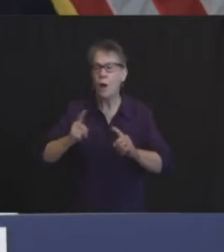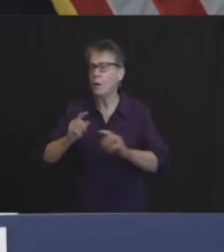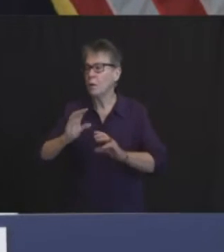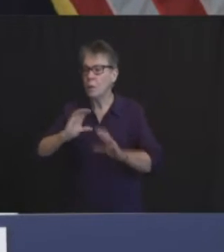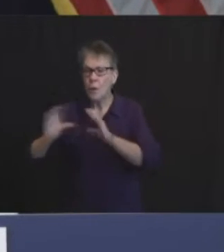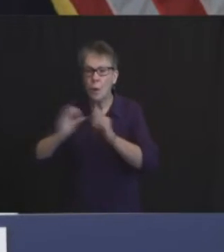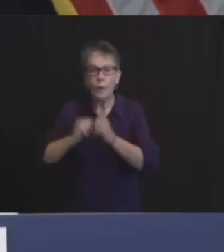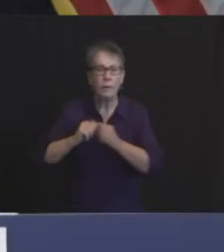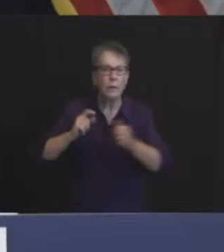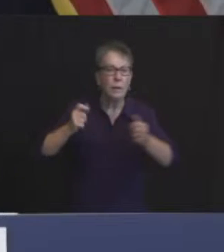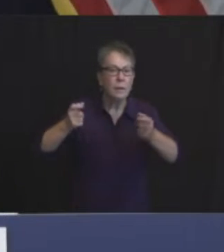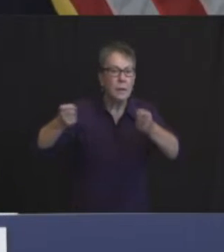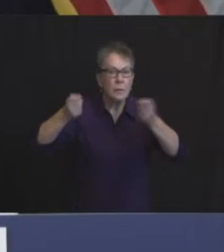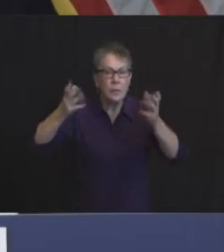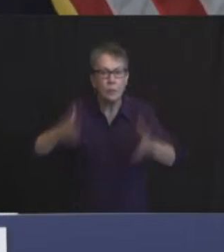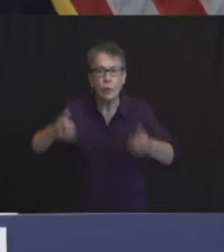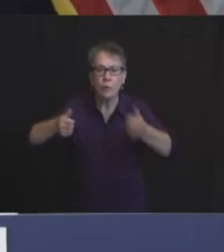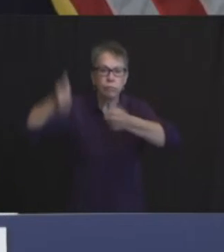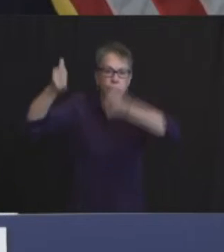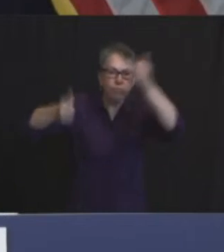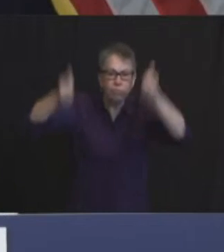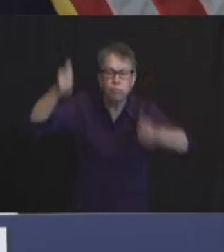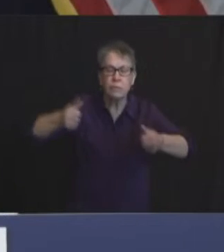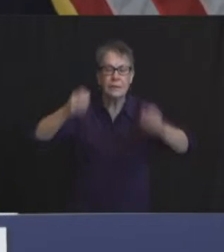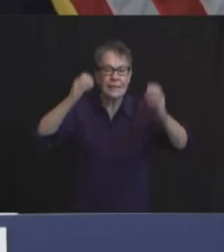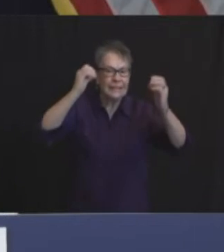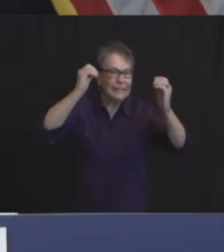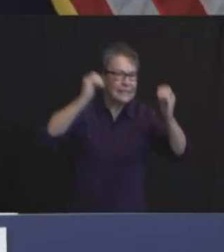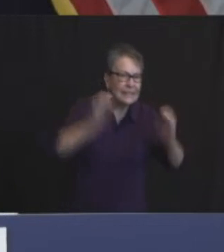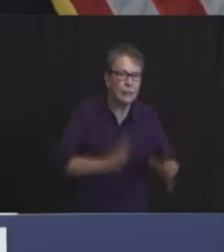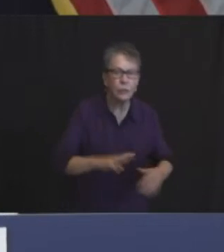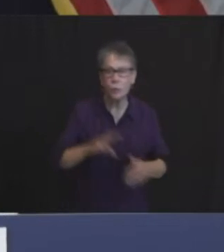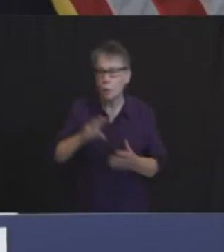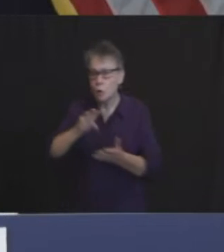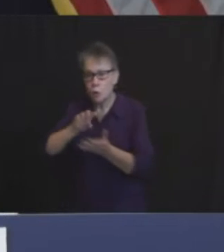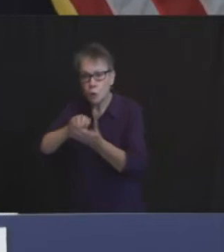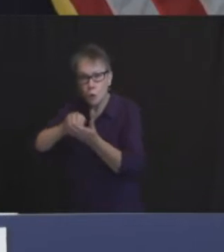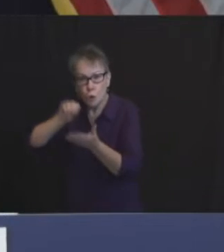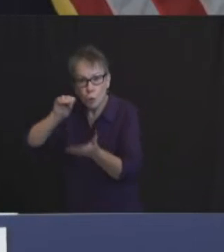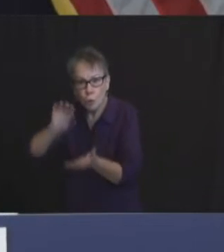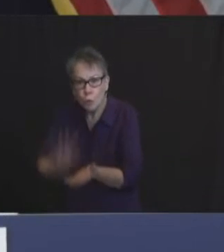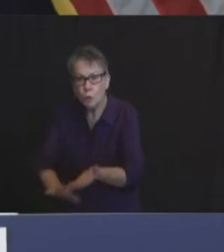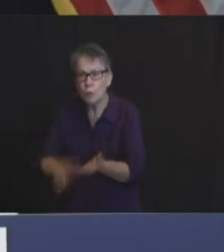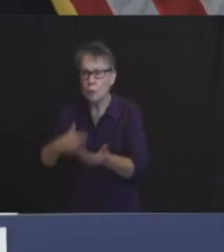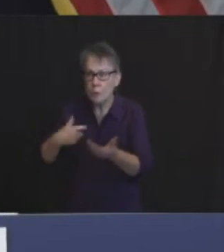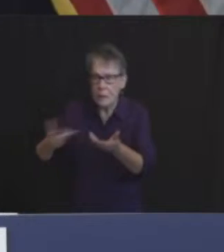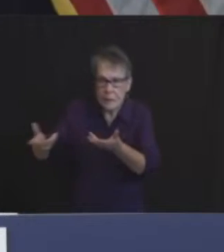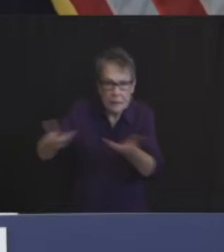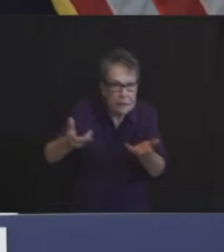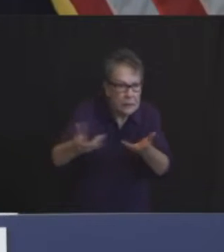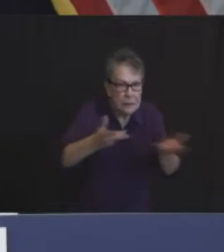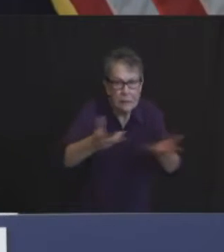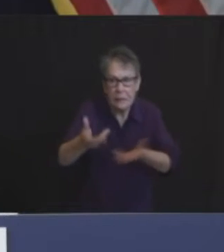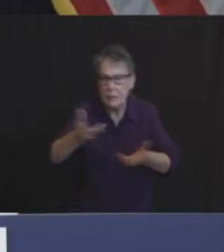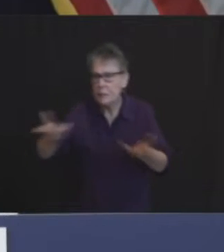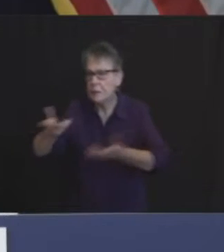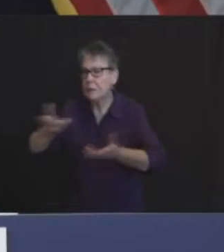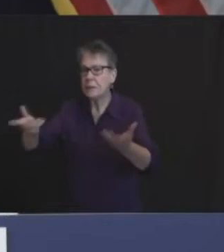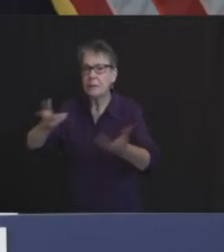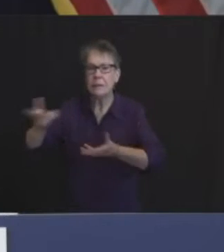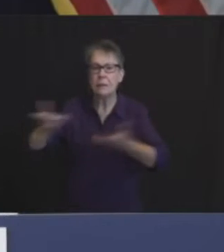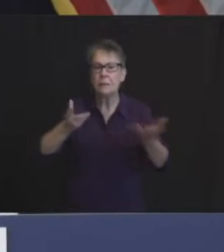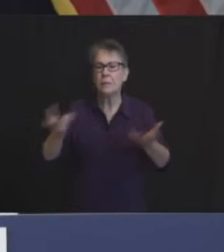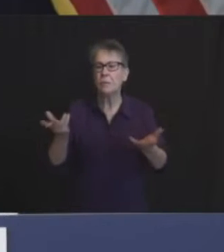living this firsthand, and he has not been in school this entire academic year thus far. And so while there are